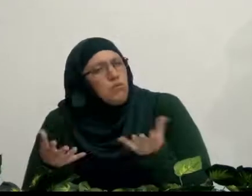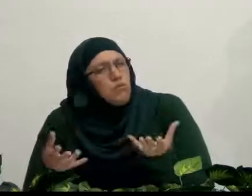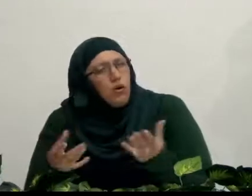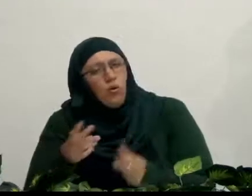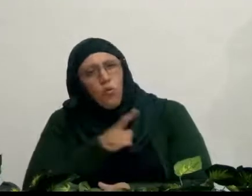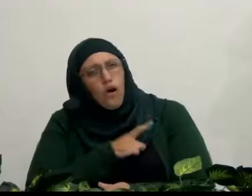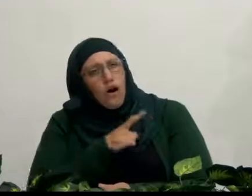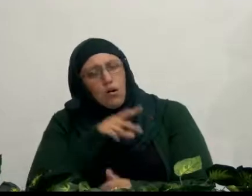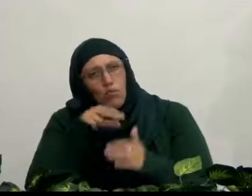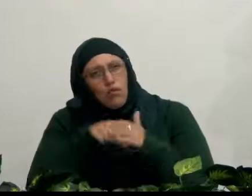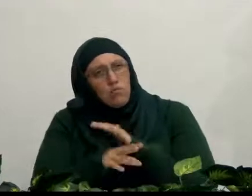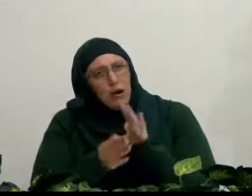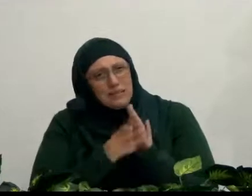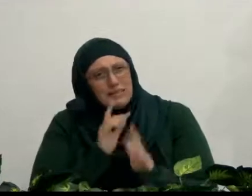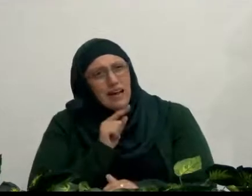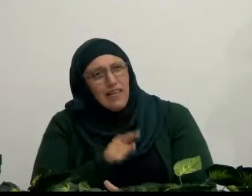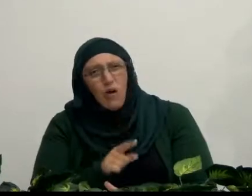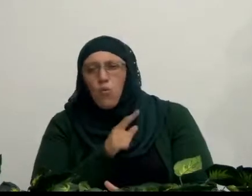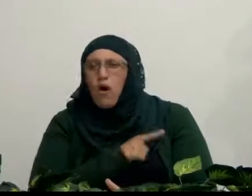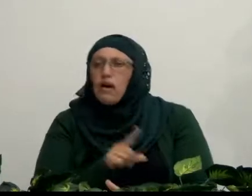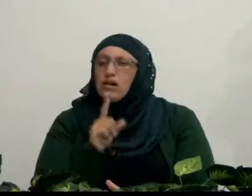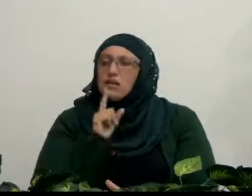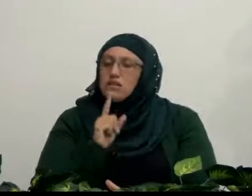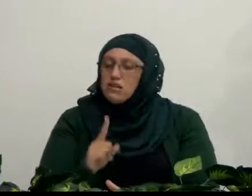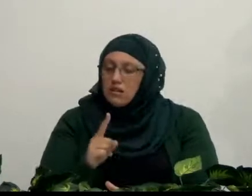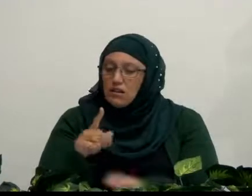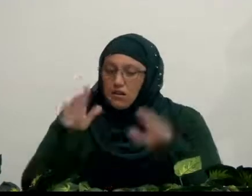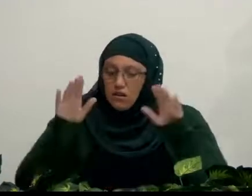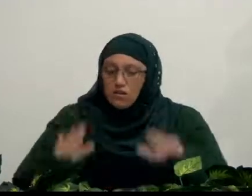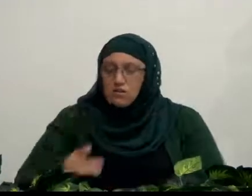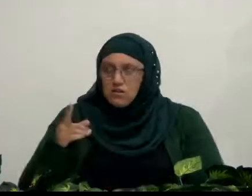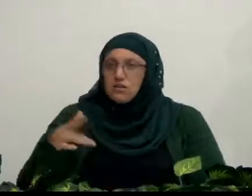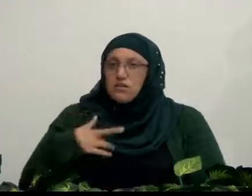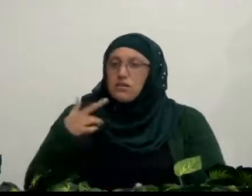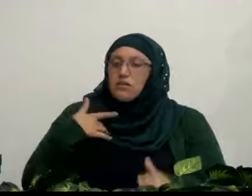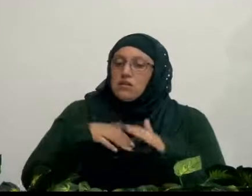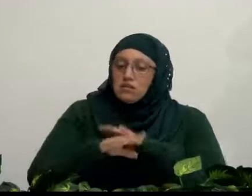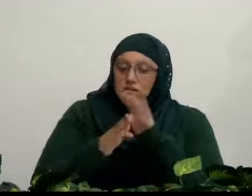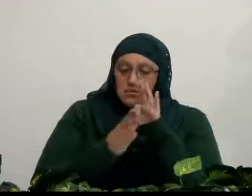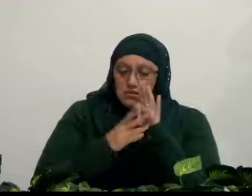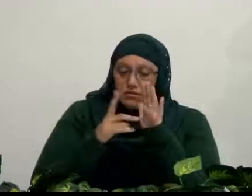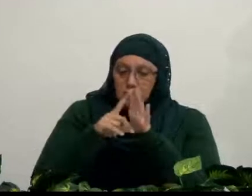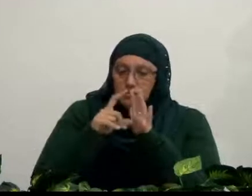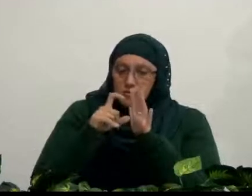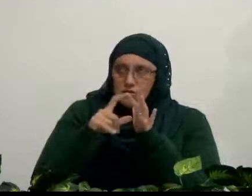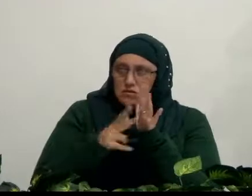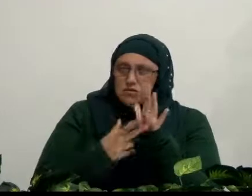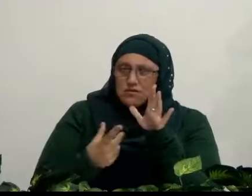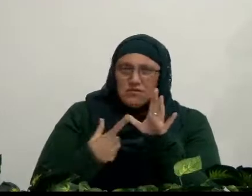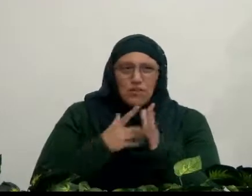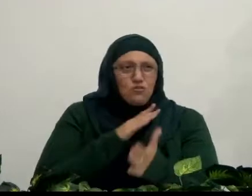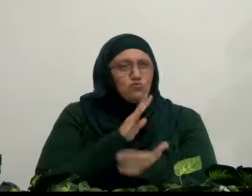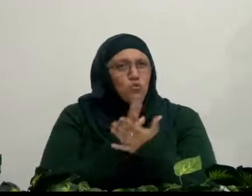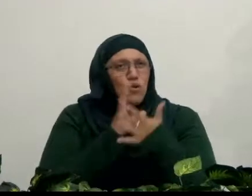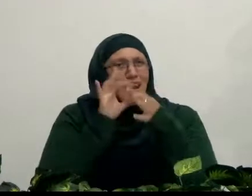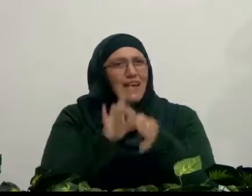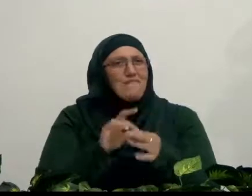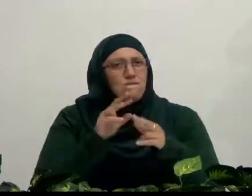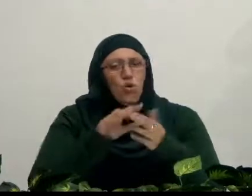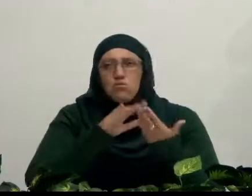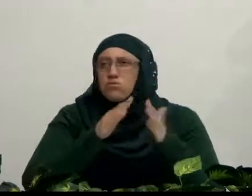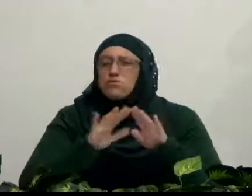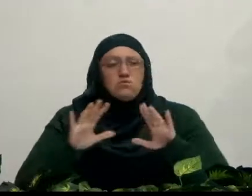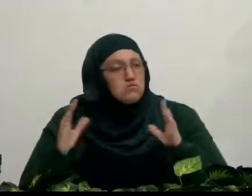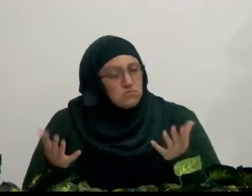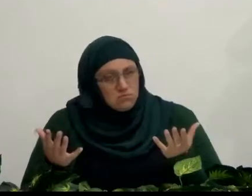did the Prophet made Muslims residing in Medina as the true meaning of a community? Not just a society living